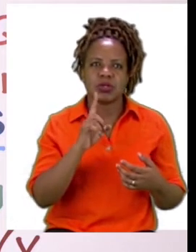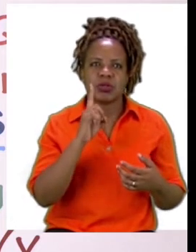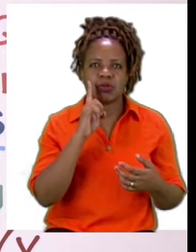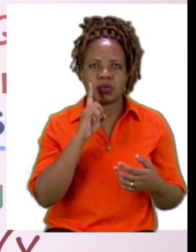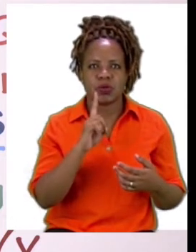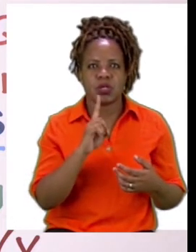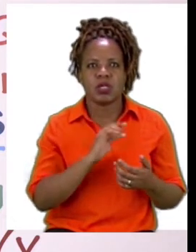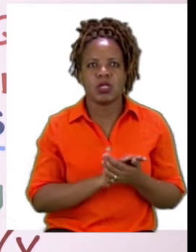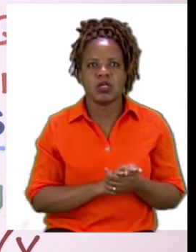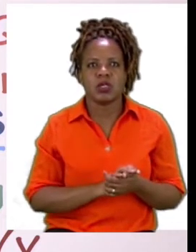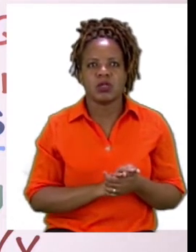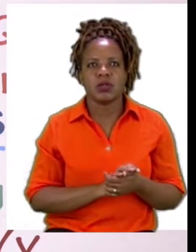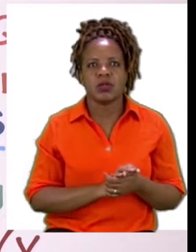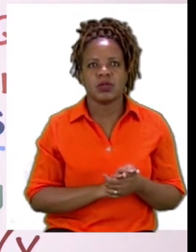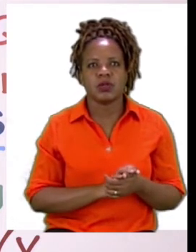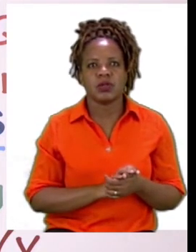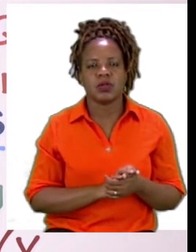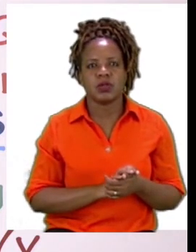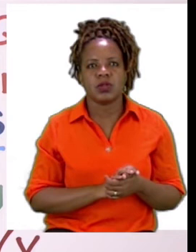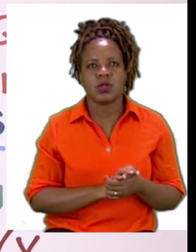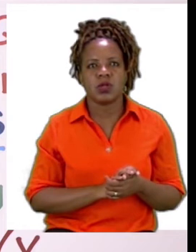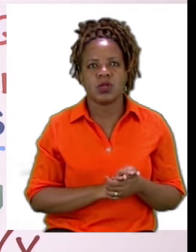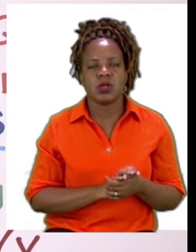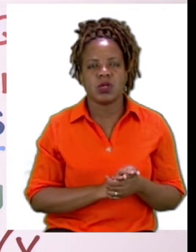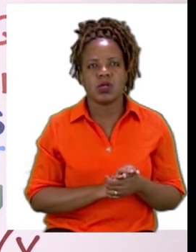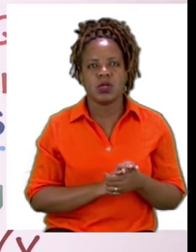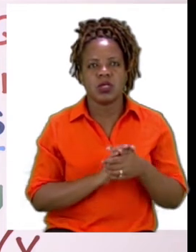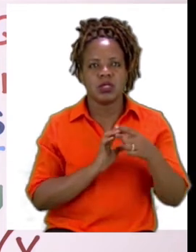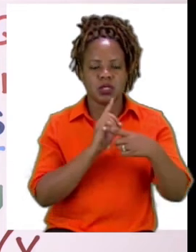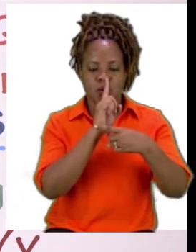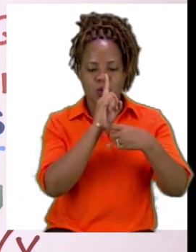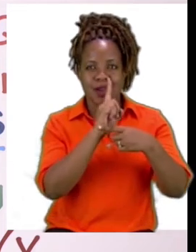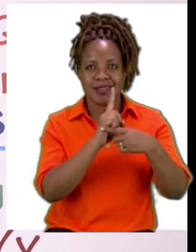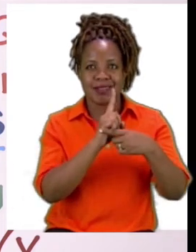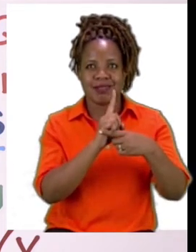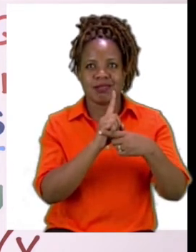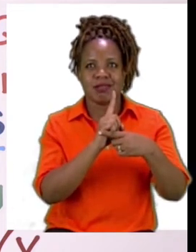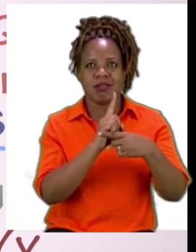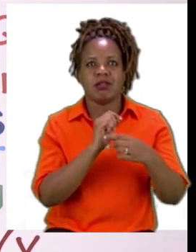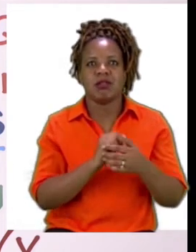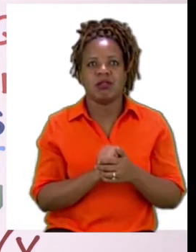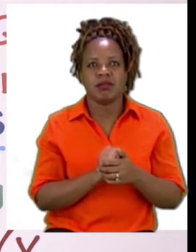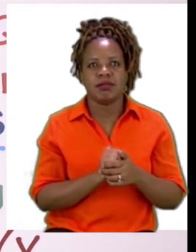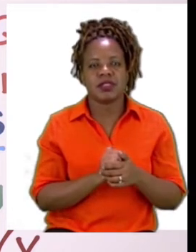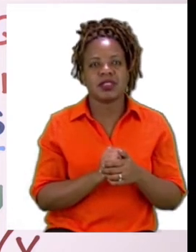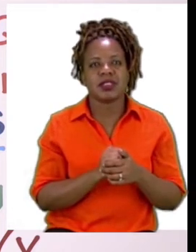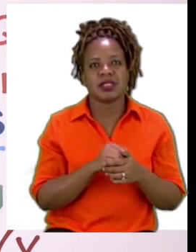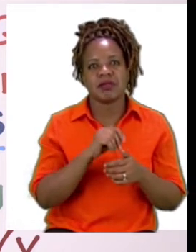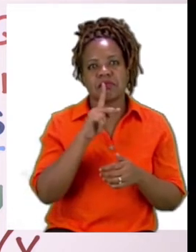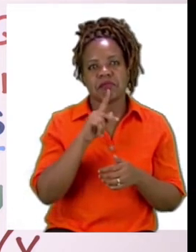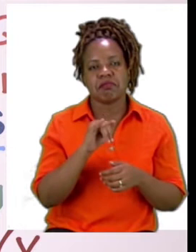1/2 of the circle, the one that is represented here. This is the